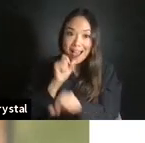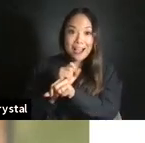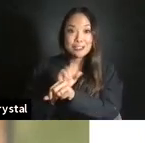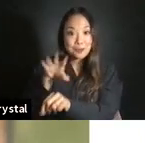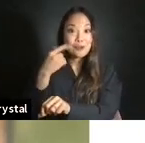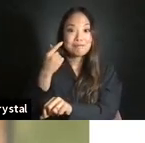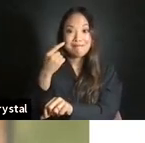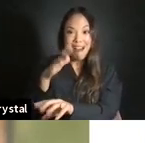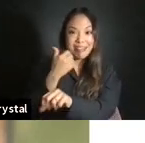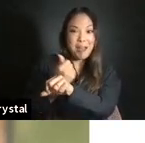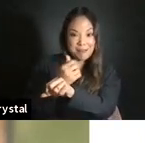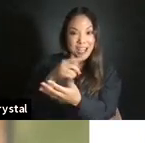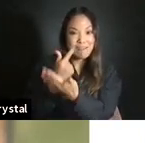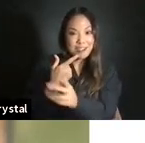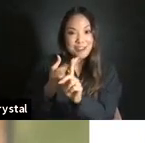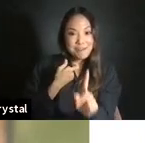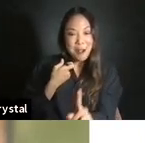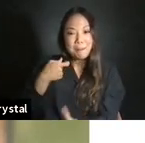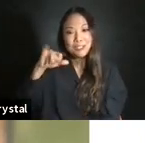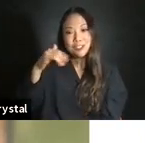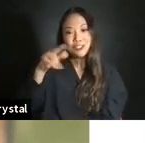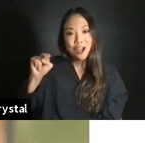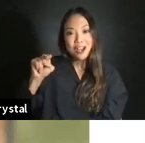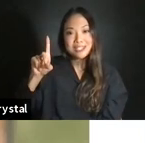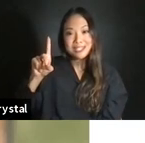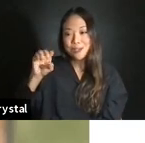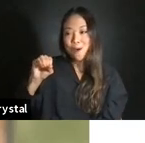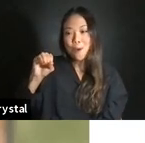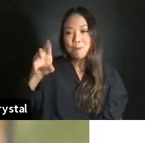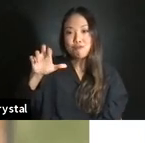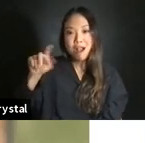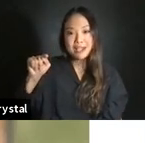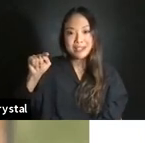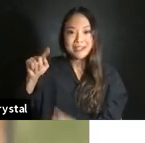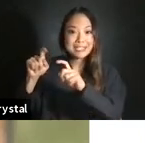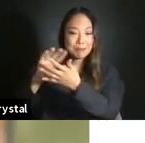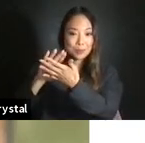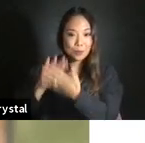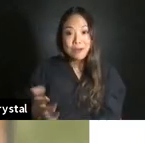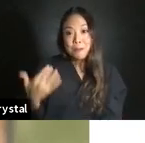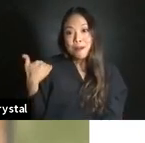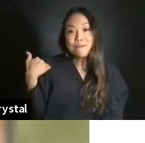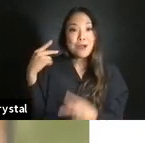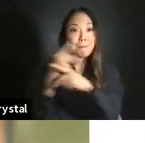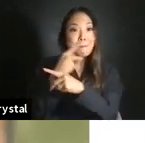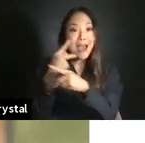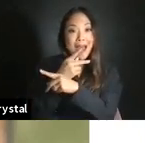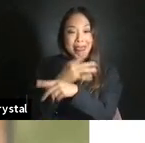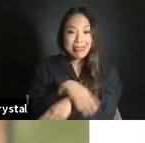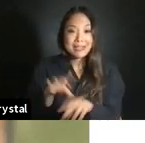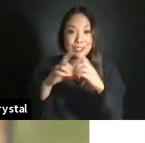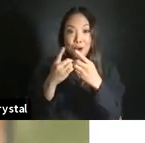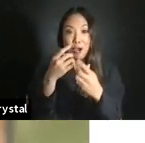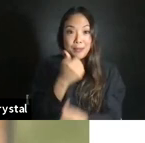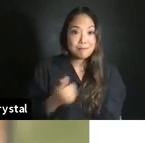o'brien um exam school he was a math department chair at his previous school and he's done lots of